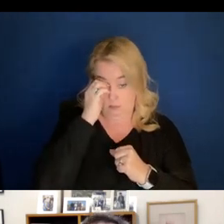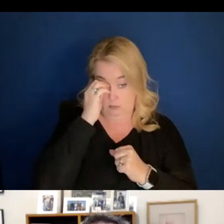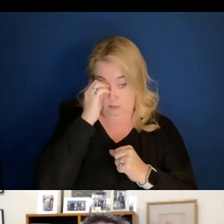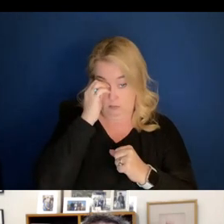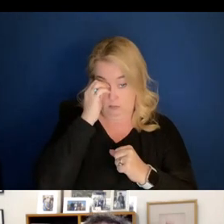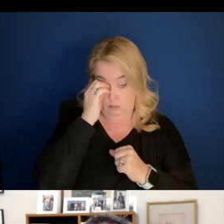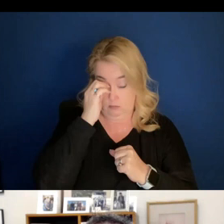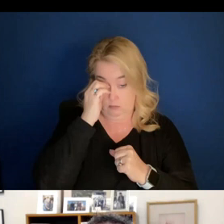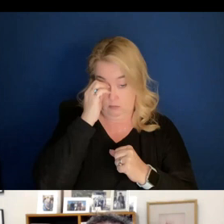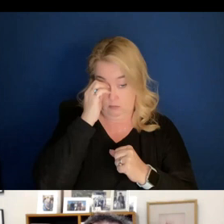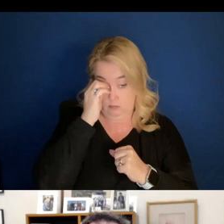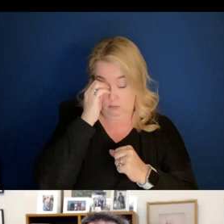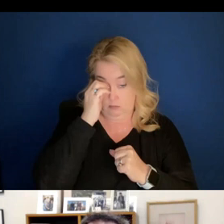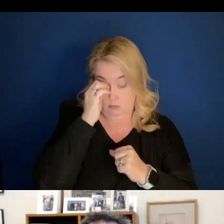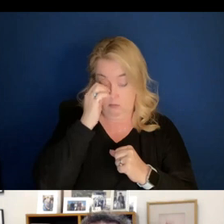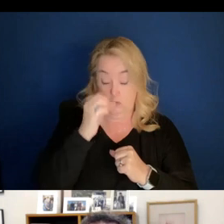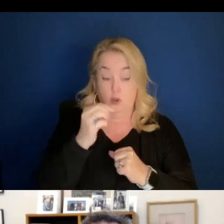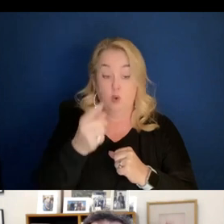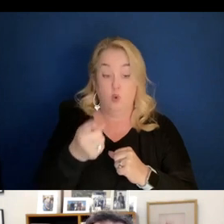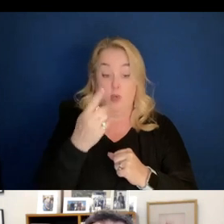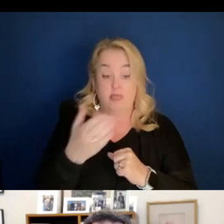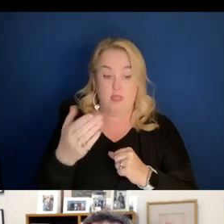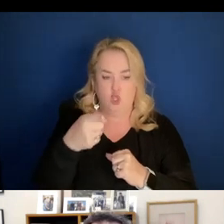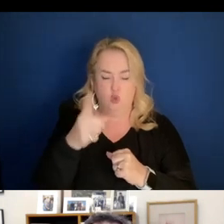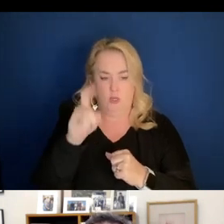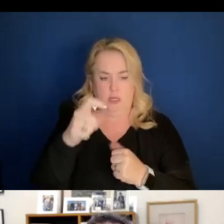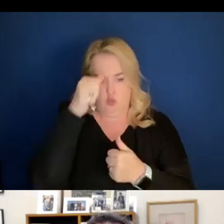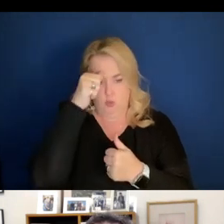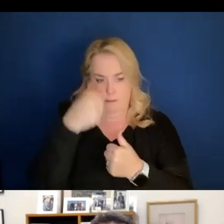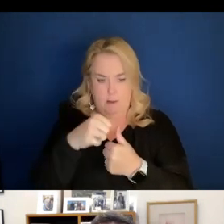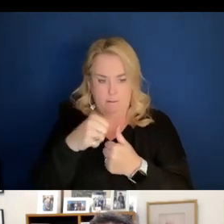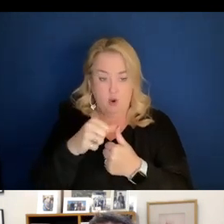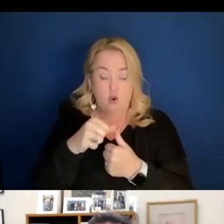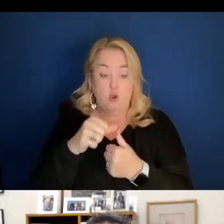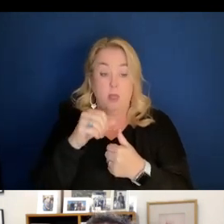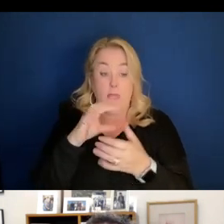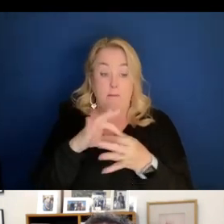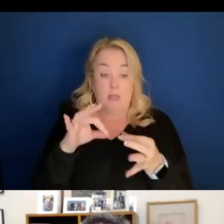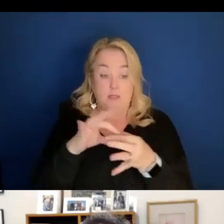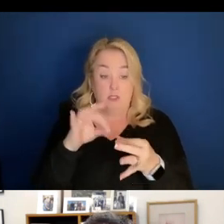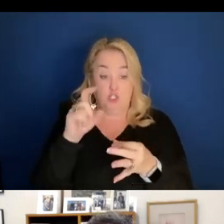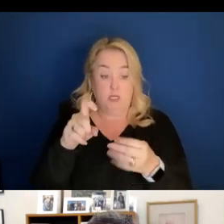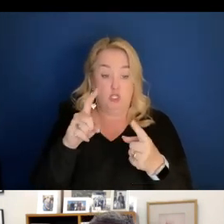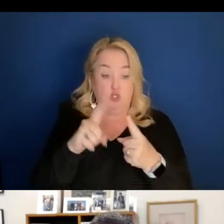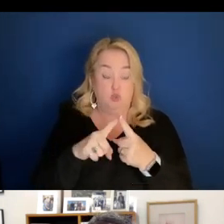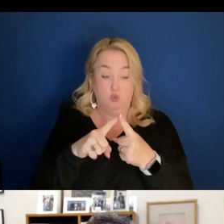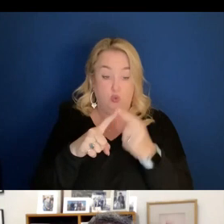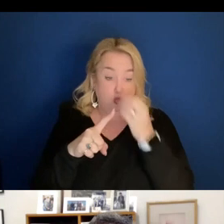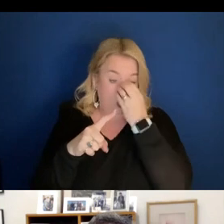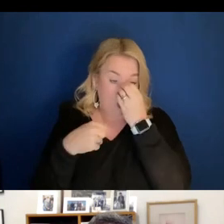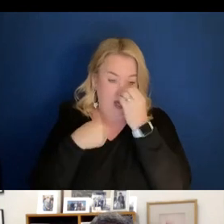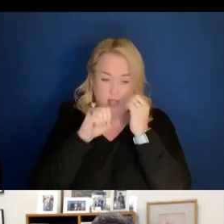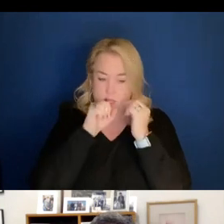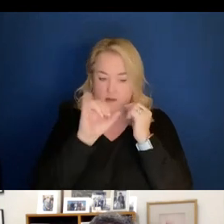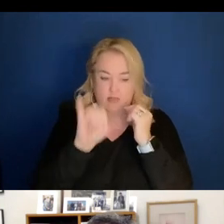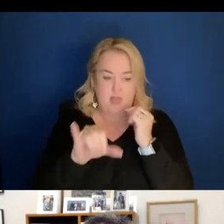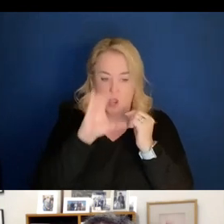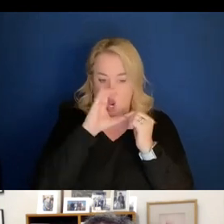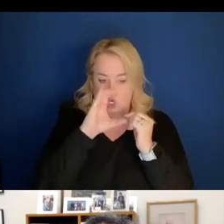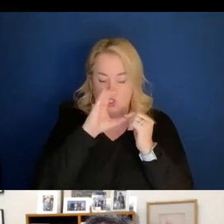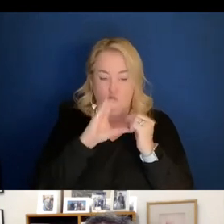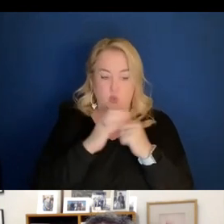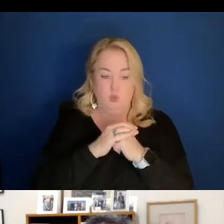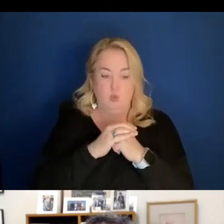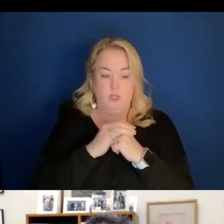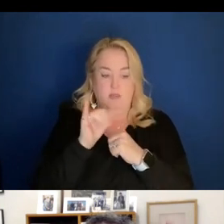And again, I think one of the things that you want to remember about your message is that it has to be distilled down. I love this New Yorker cartoon. If you were to boil your book